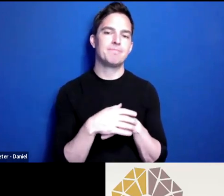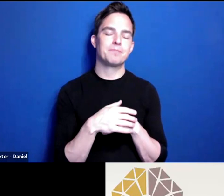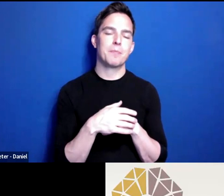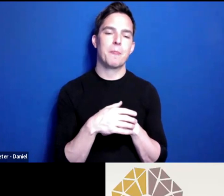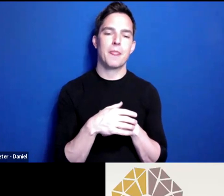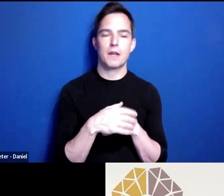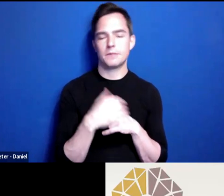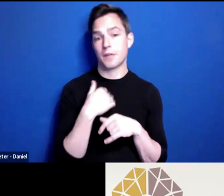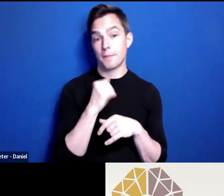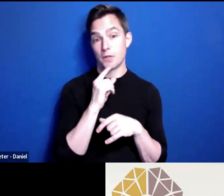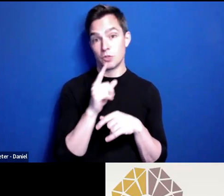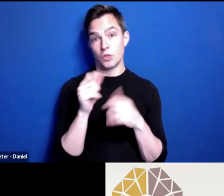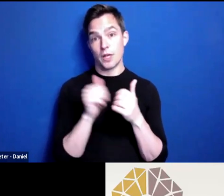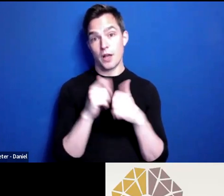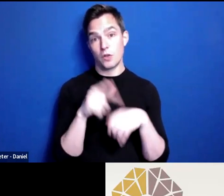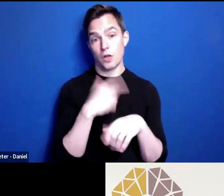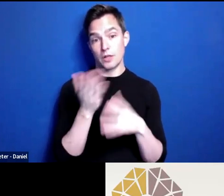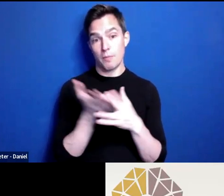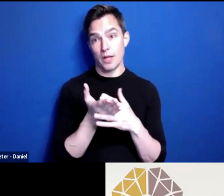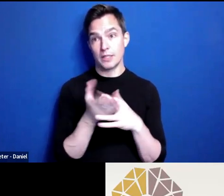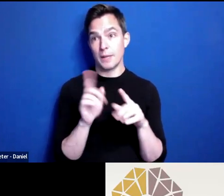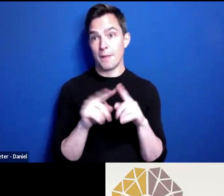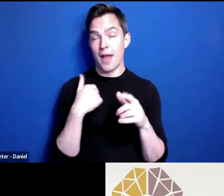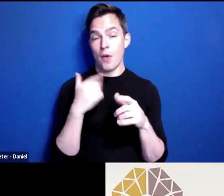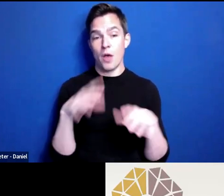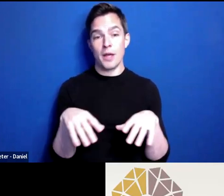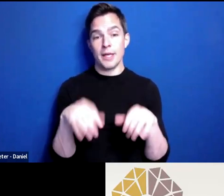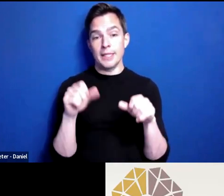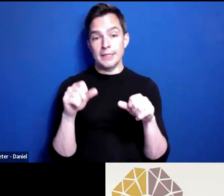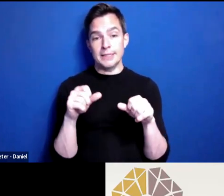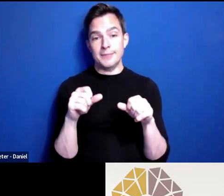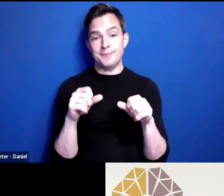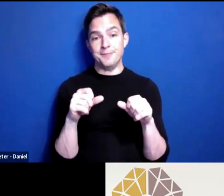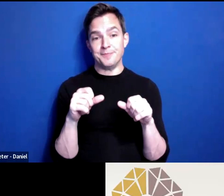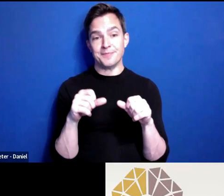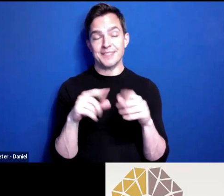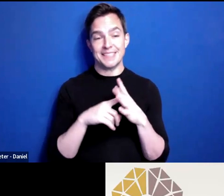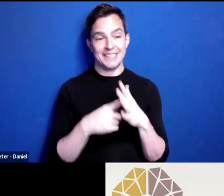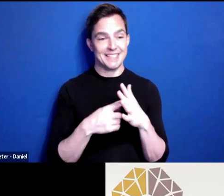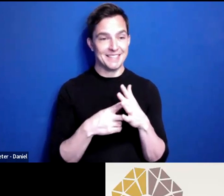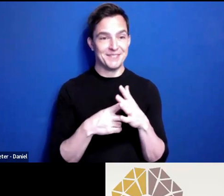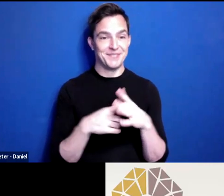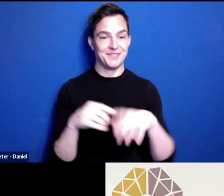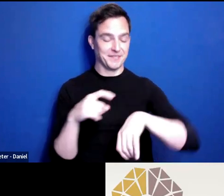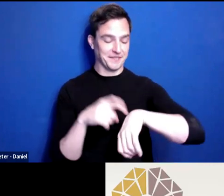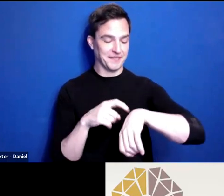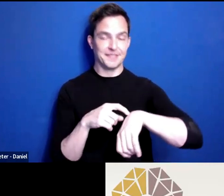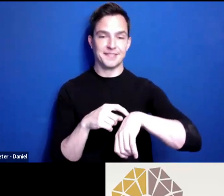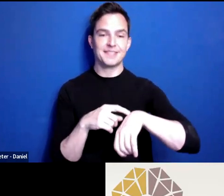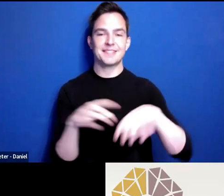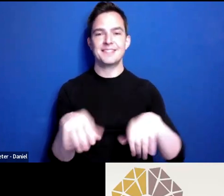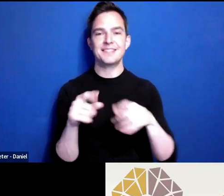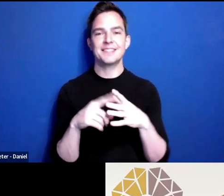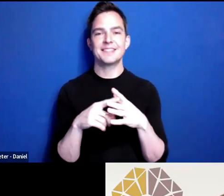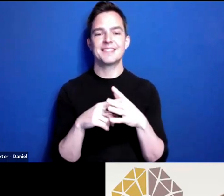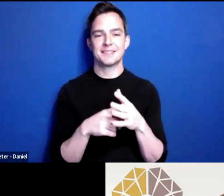not exactly sure how long the break is, but I'm going to take the initiative. Let me look at my clock. I'm going to take the